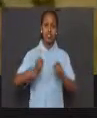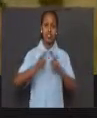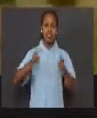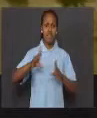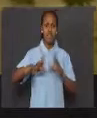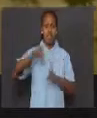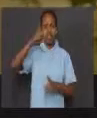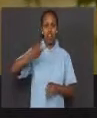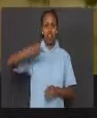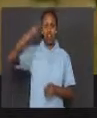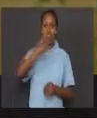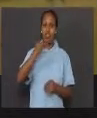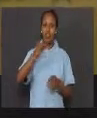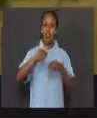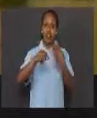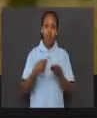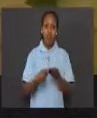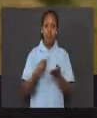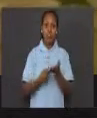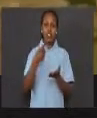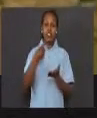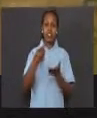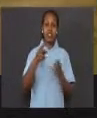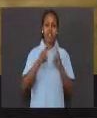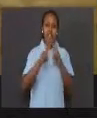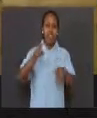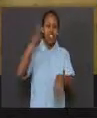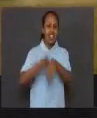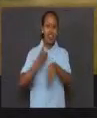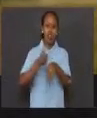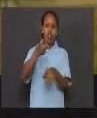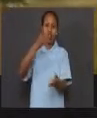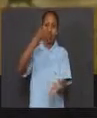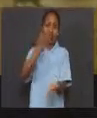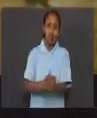high, and therefore, it is very difficult to stop.